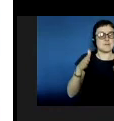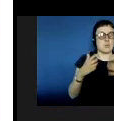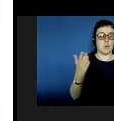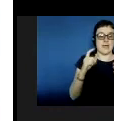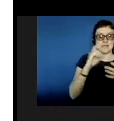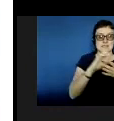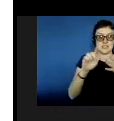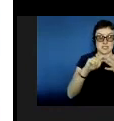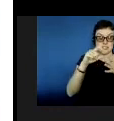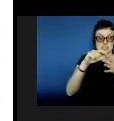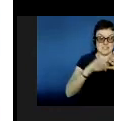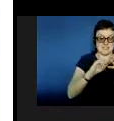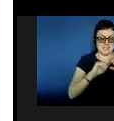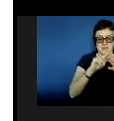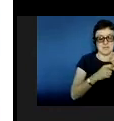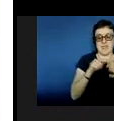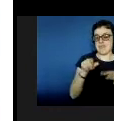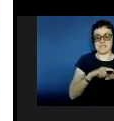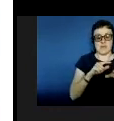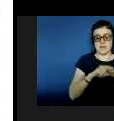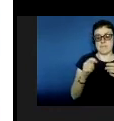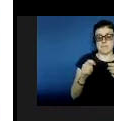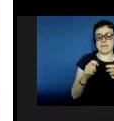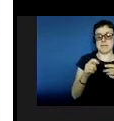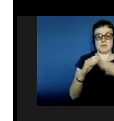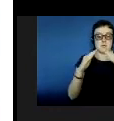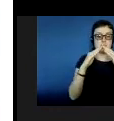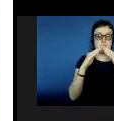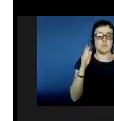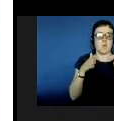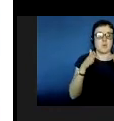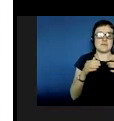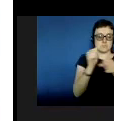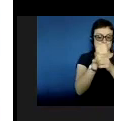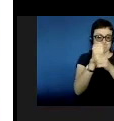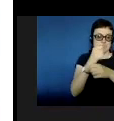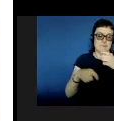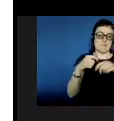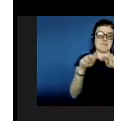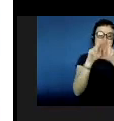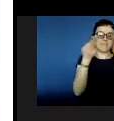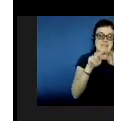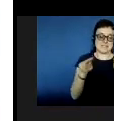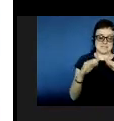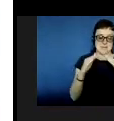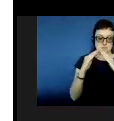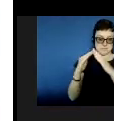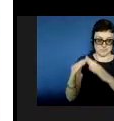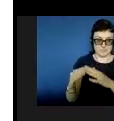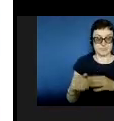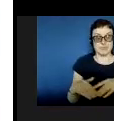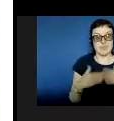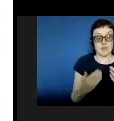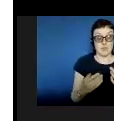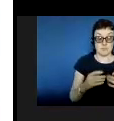And this was at a time when it was being redeveloped into residential housing. So as part of that project, Outside In managed a creative team that delivered